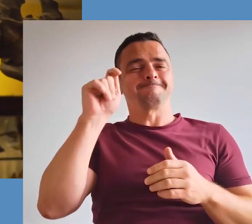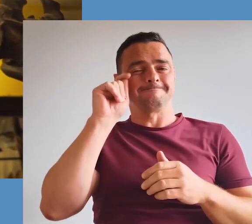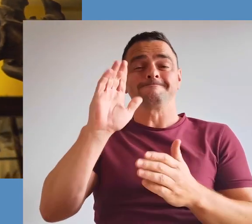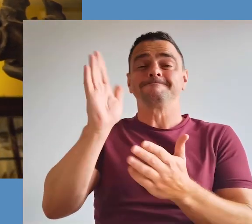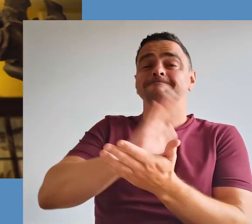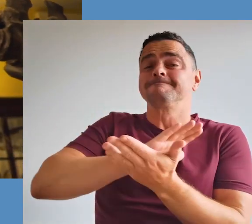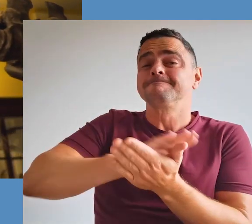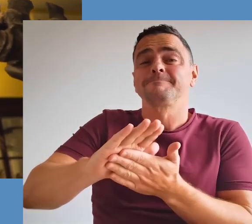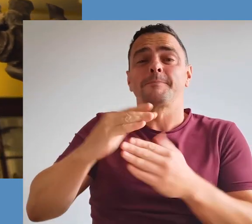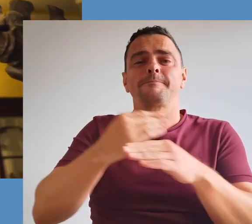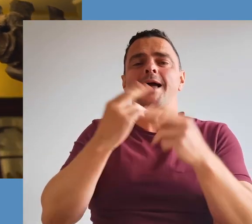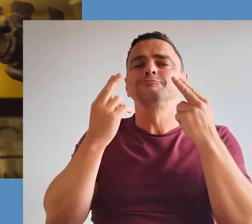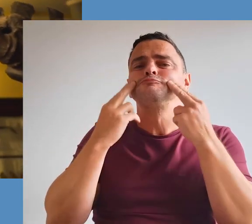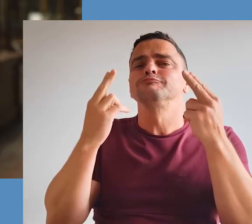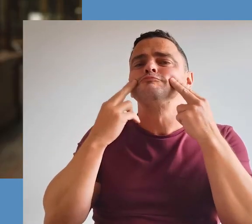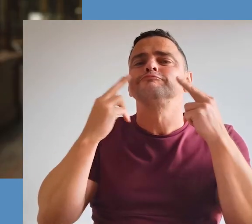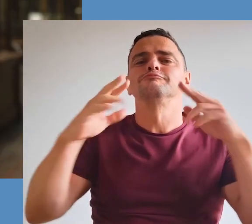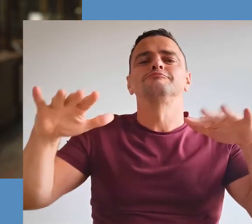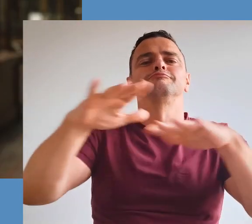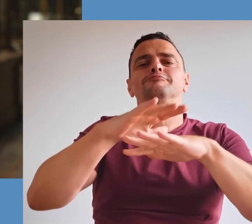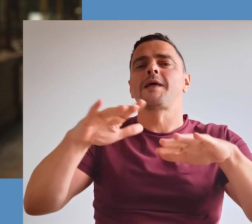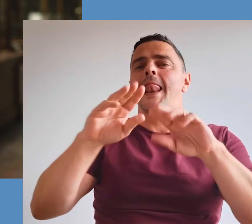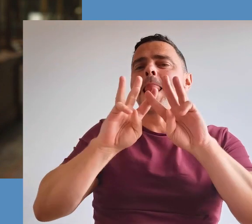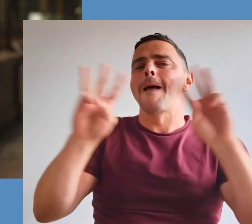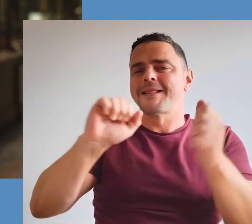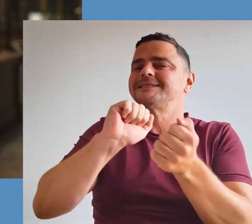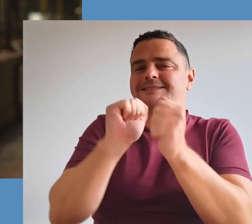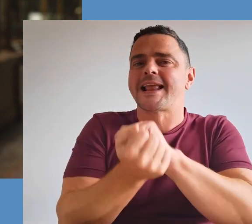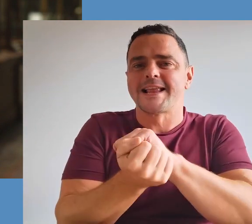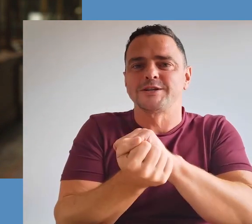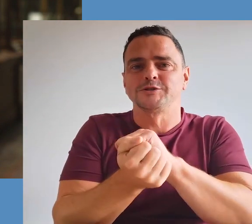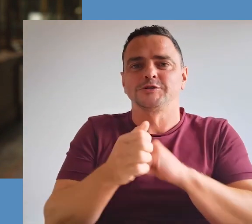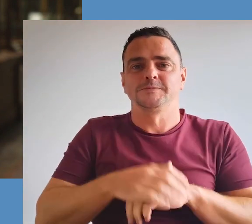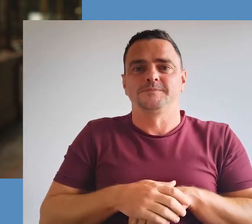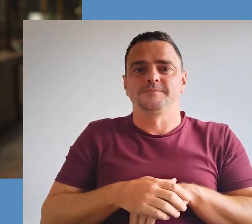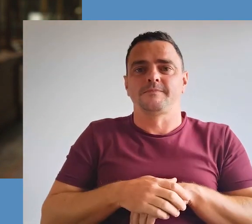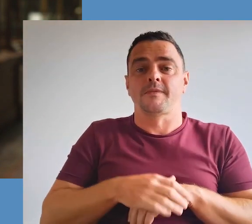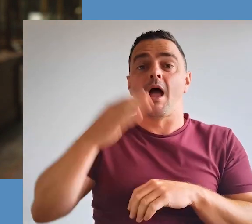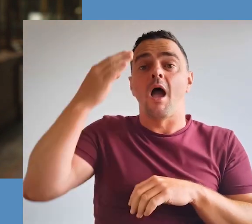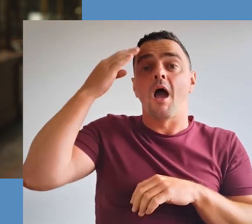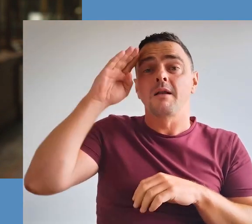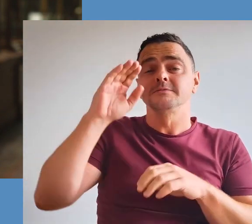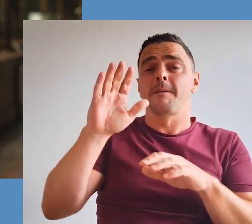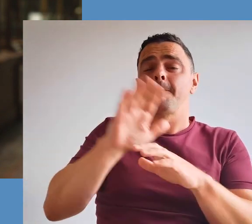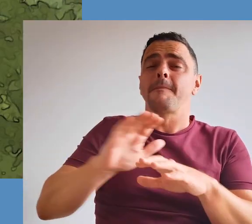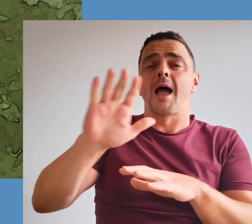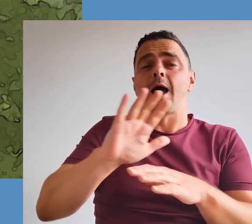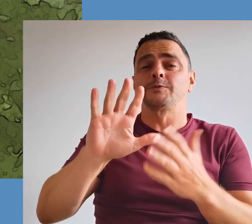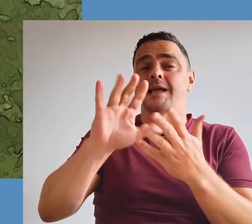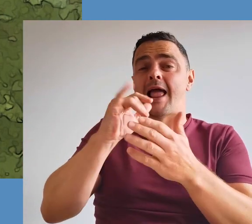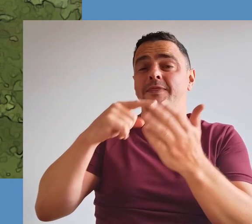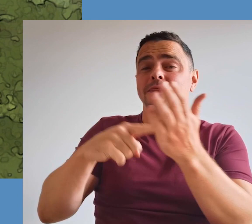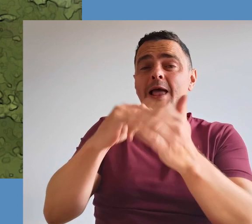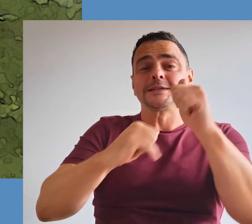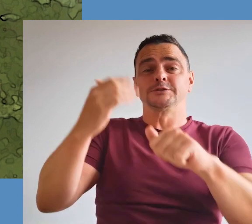result of natural climate change. There was a long period of cold in Ireland about 10,000 years ago,